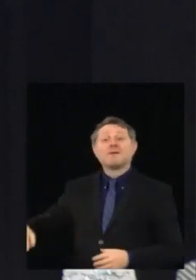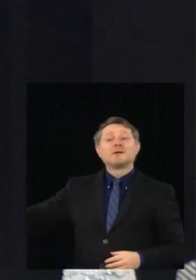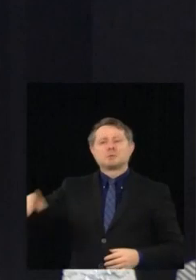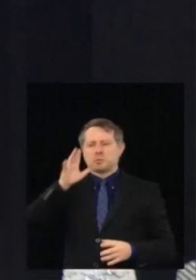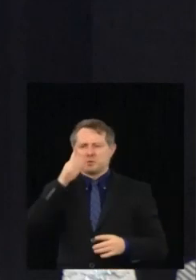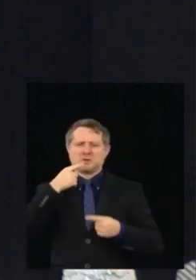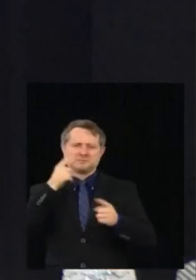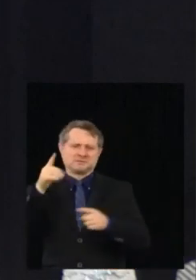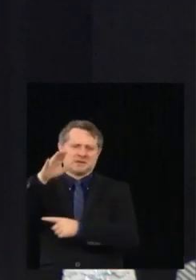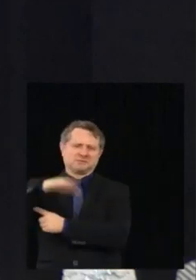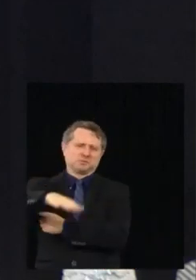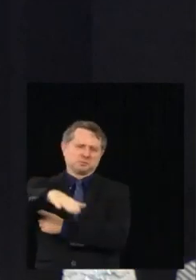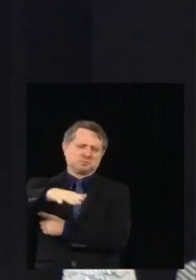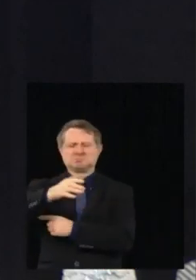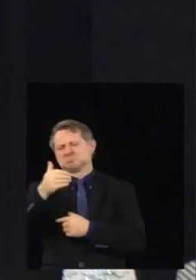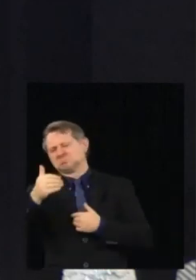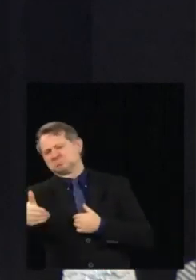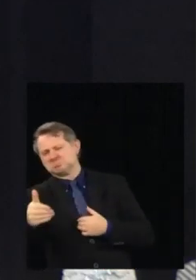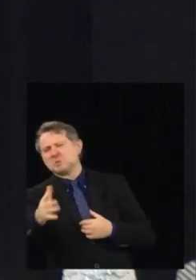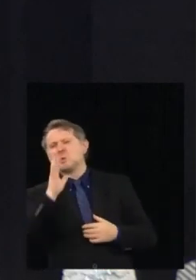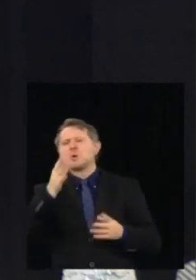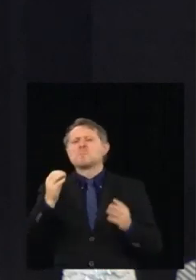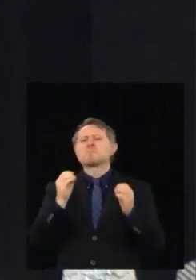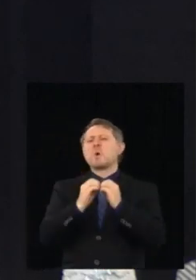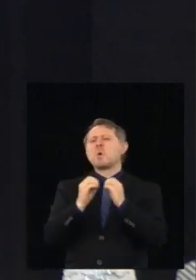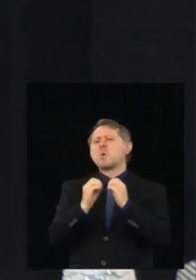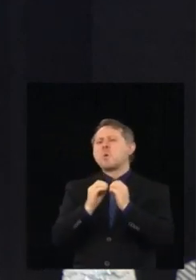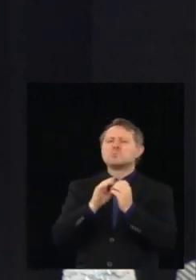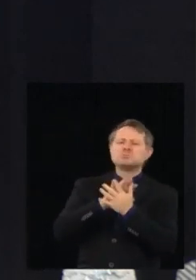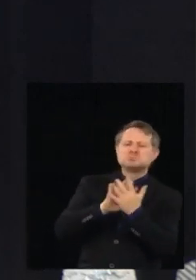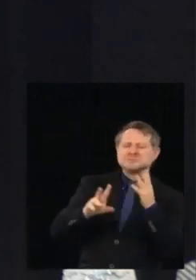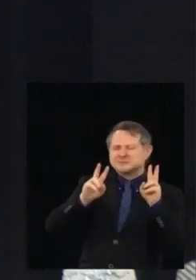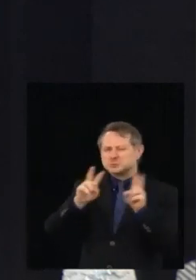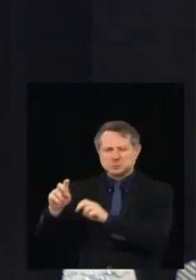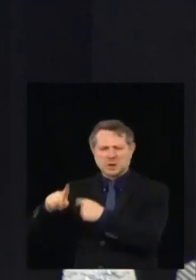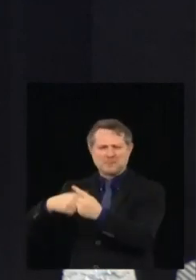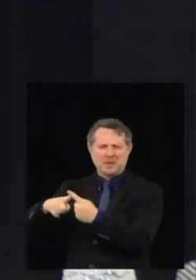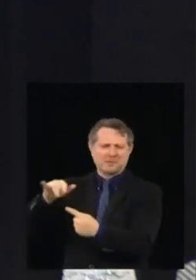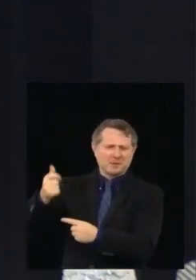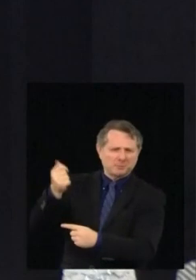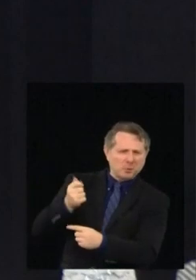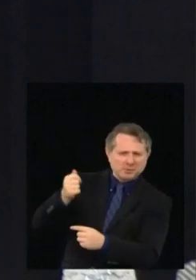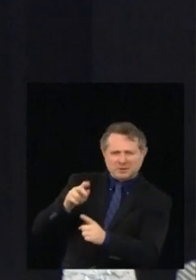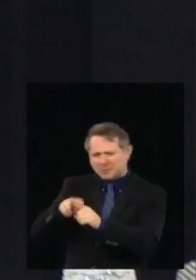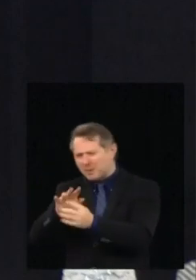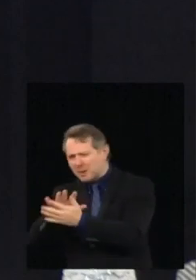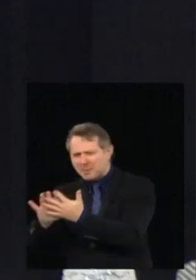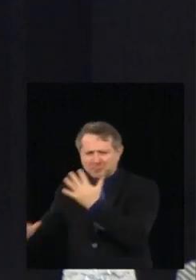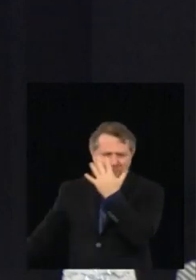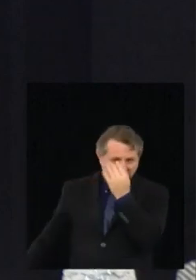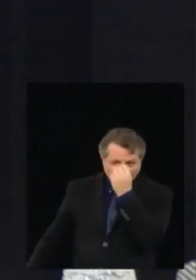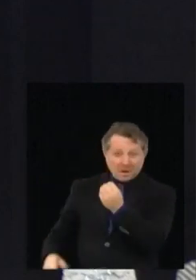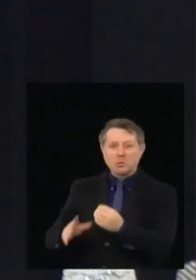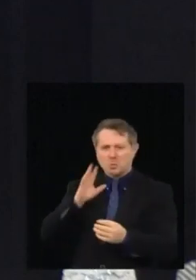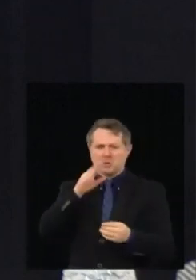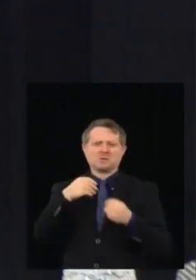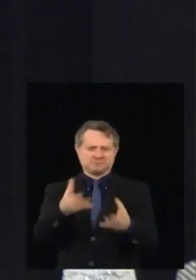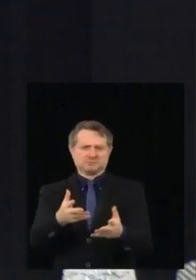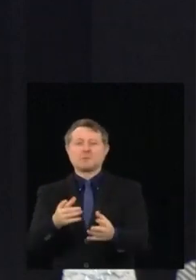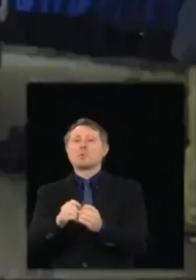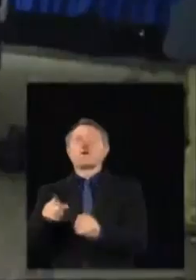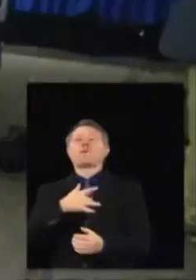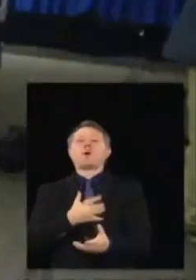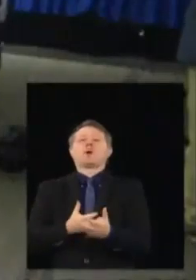days, which has been another issue that I know many are confronting, that I think is going to go a long way towards giving people confidence in the system, and we're continuing to work at